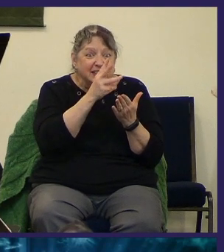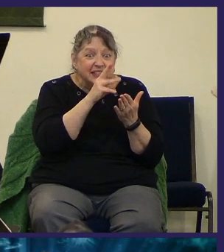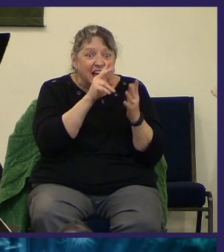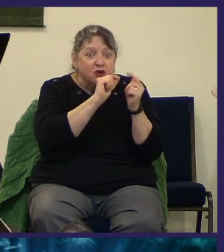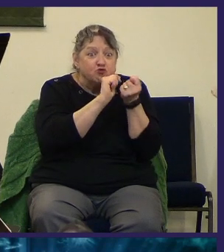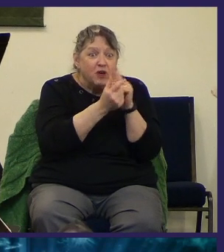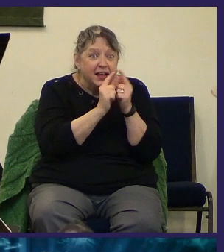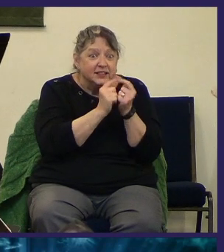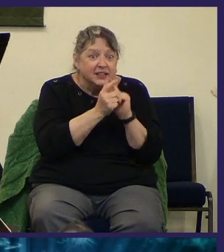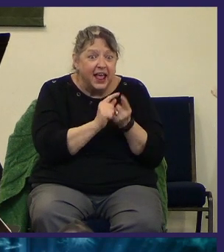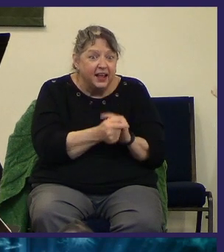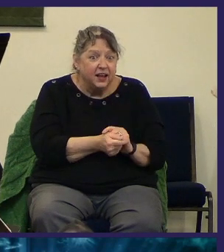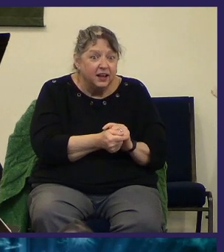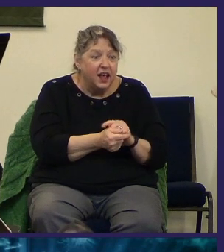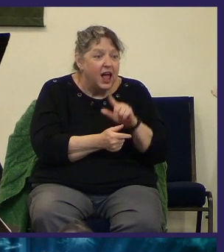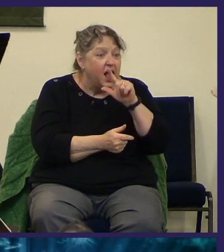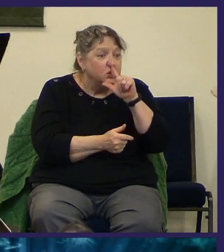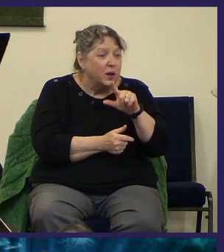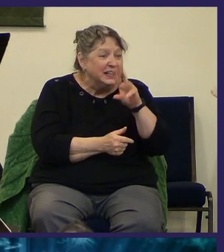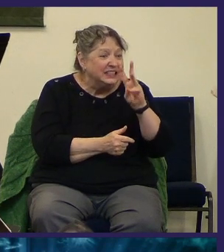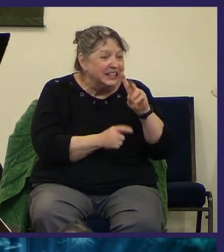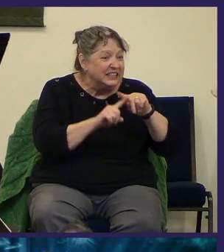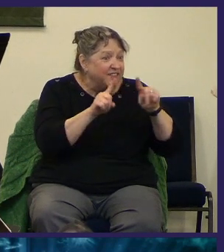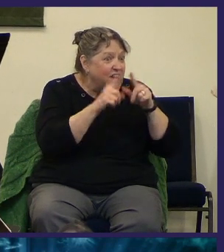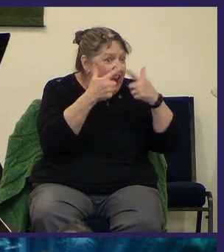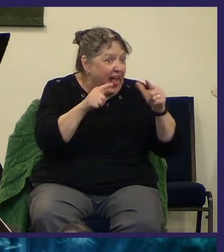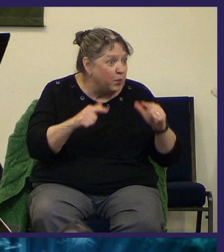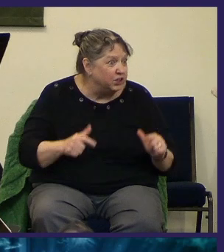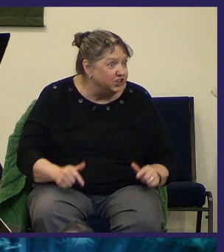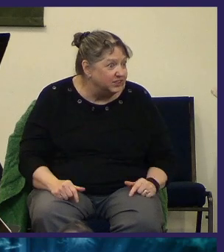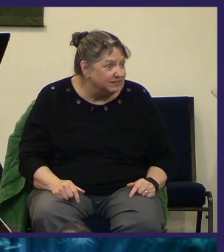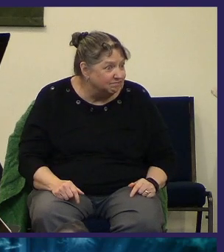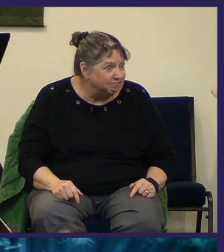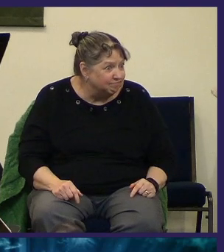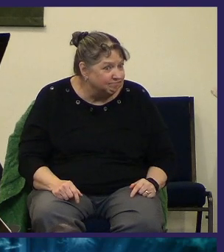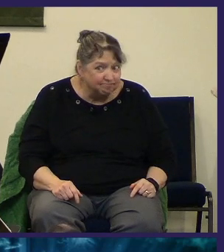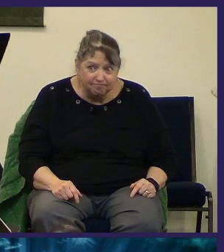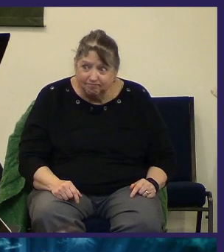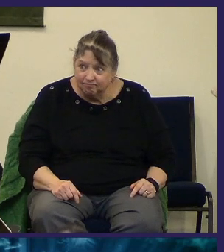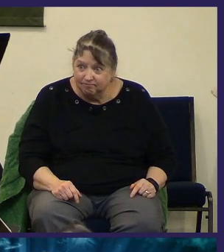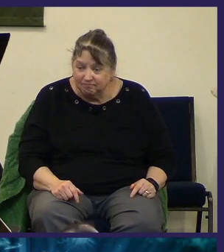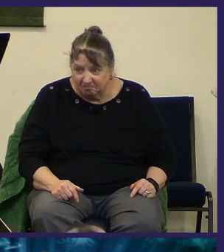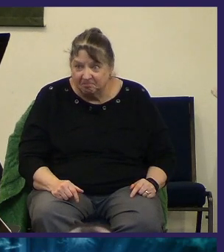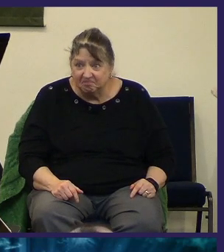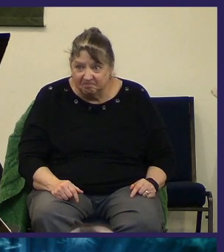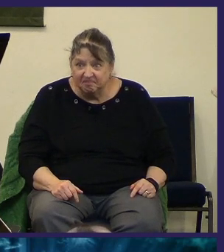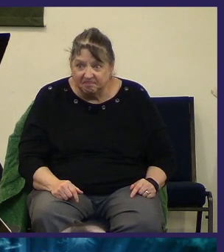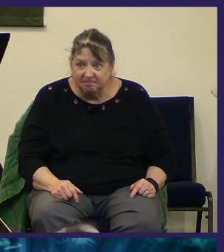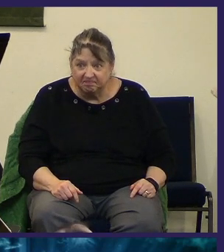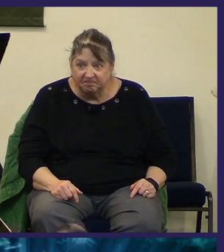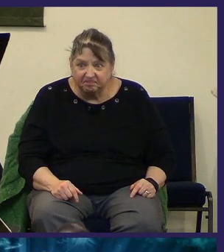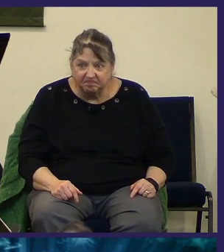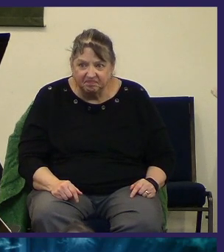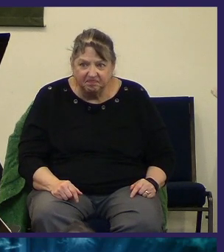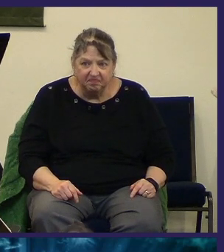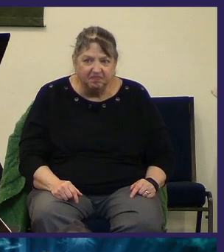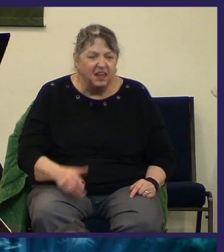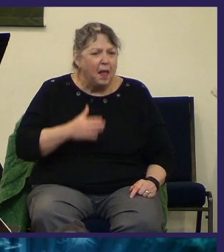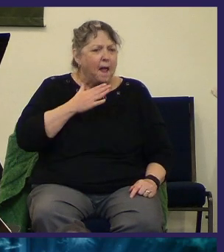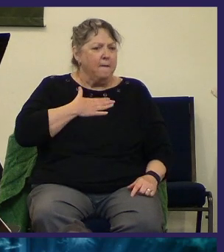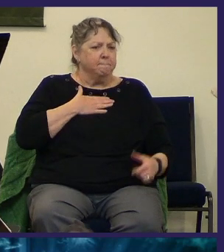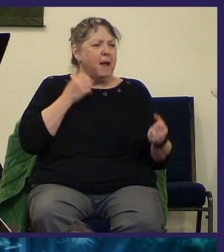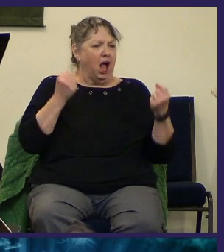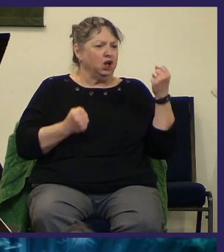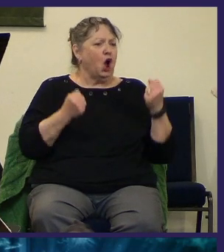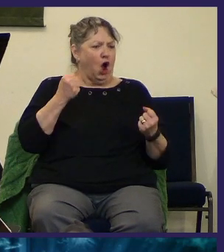spiritual gps's i don't know if i'm totally on board with that because you know i use a gps because i travel